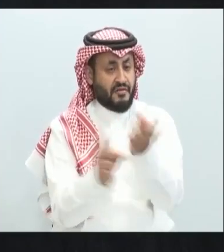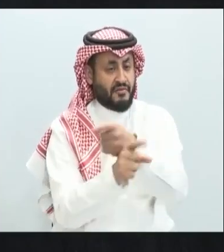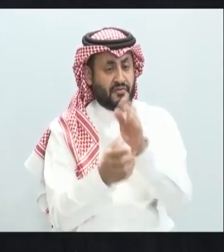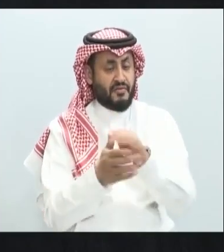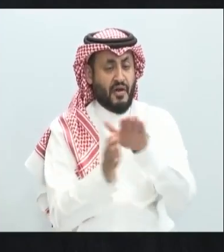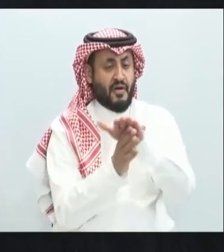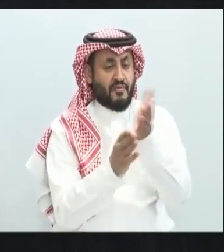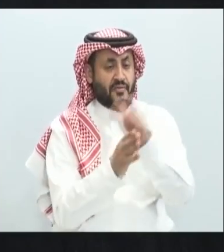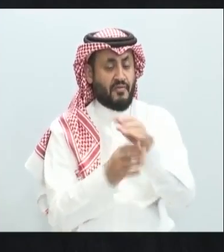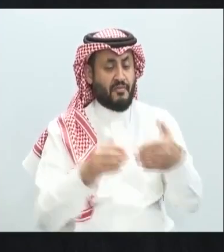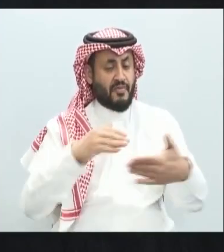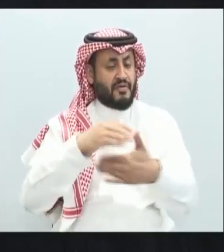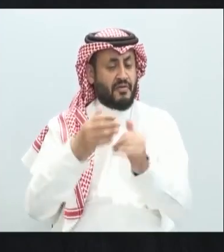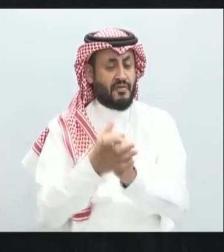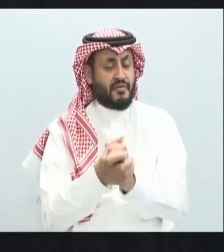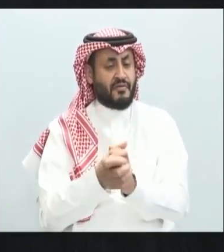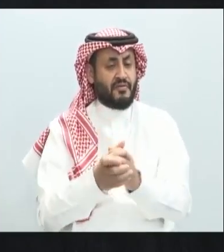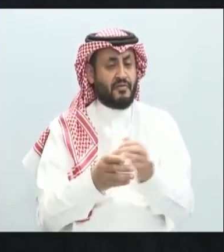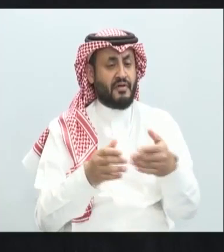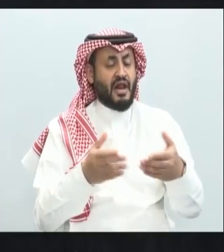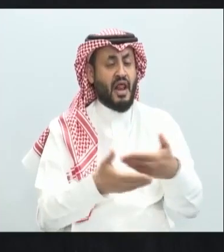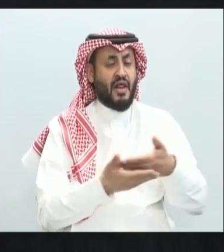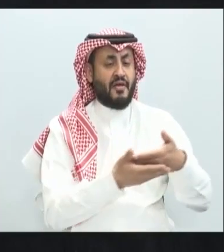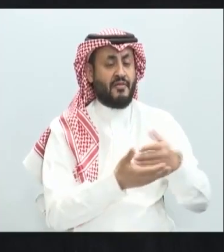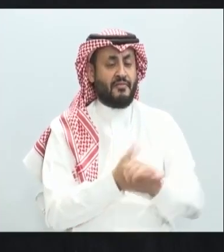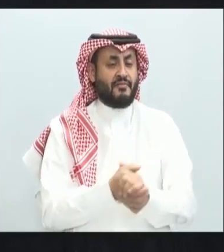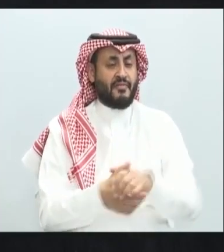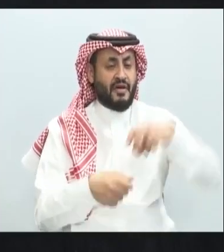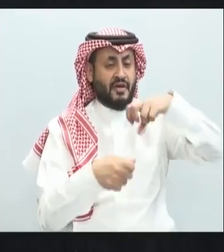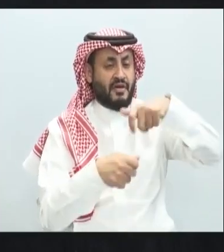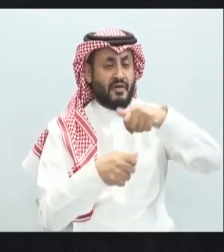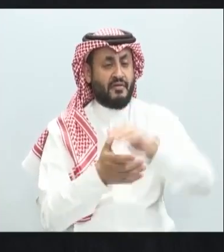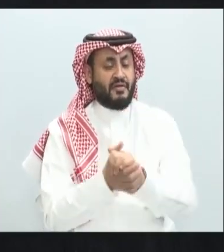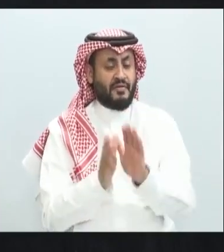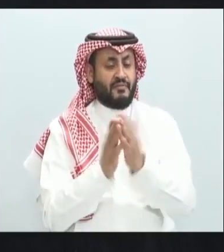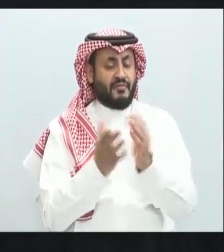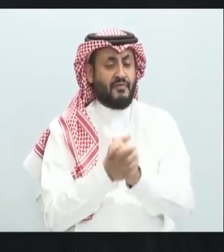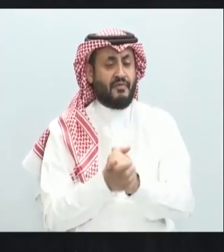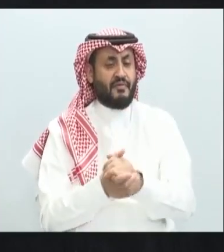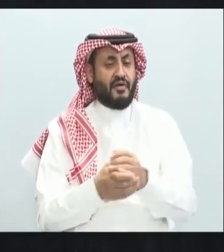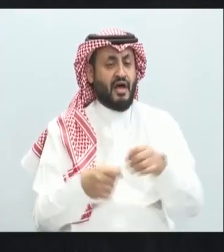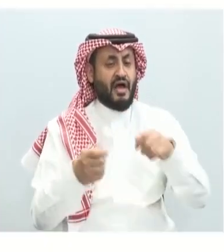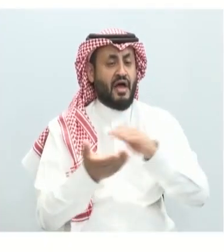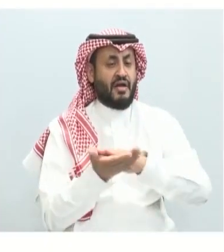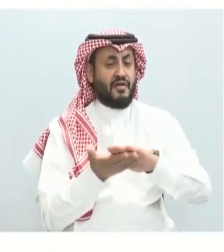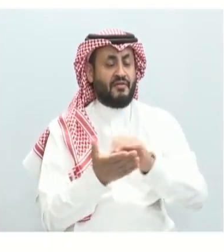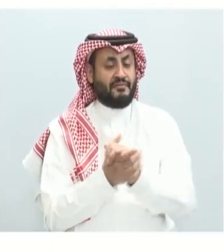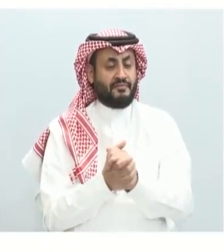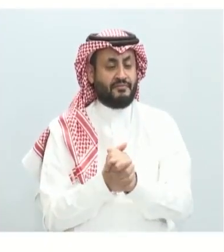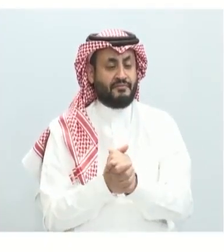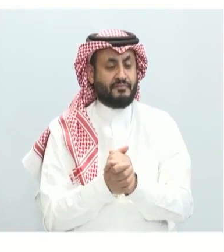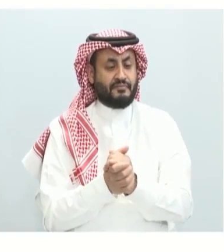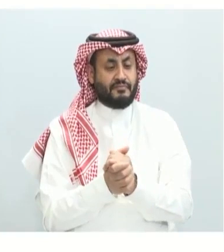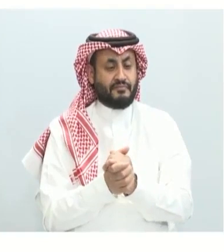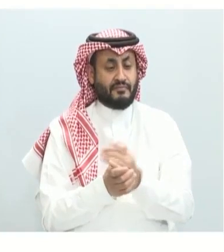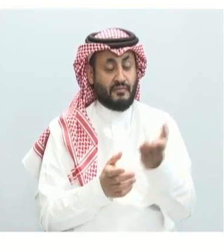box, fish, doll, bottle, book, and letter. And we said